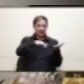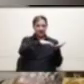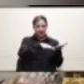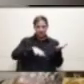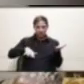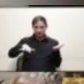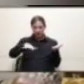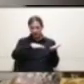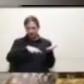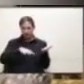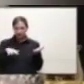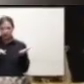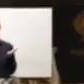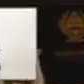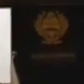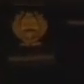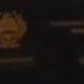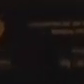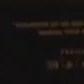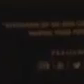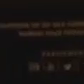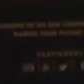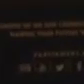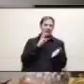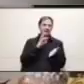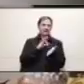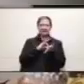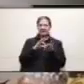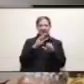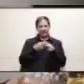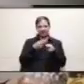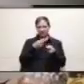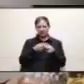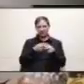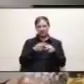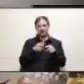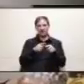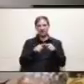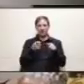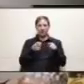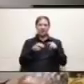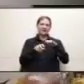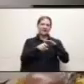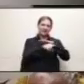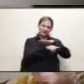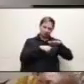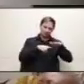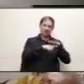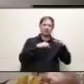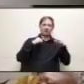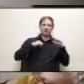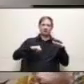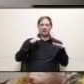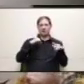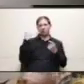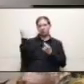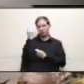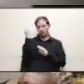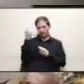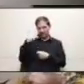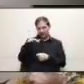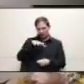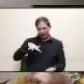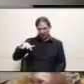jurisdiction, except water and sanitation, which is provided by our district municipality in the rural areas,